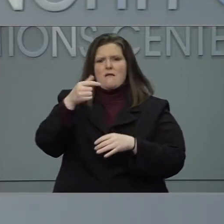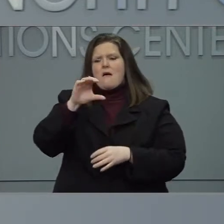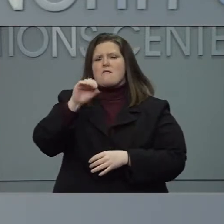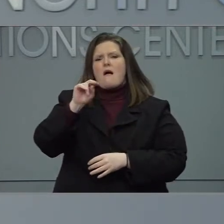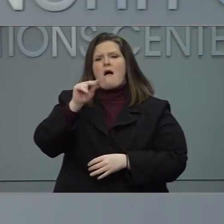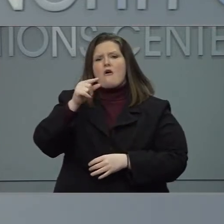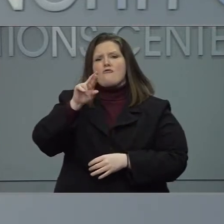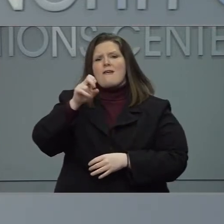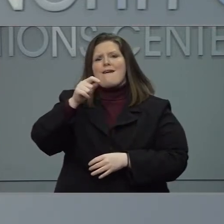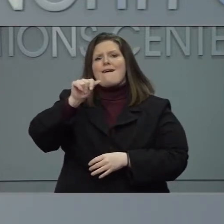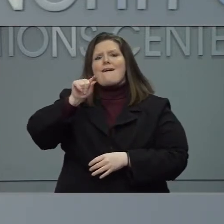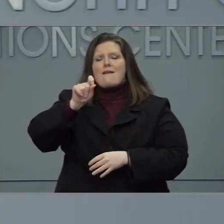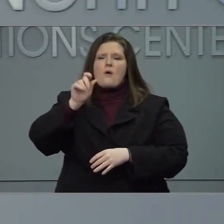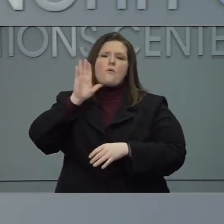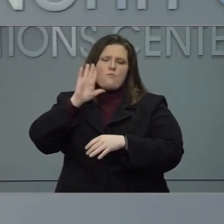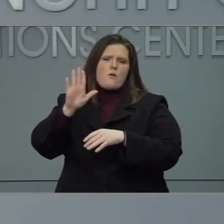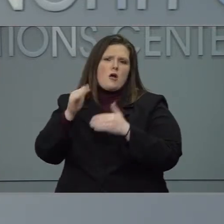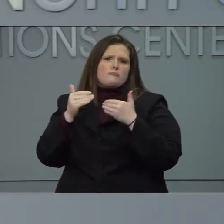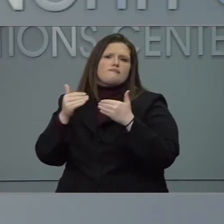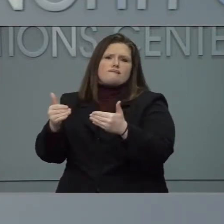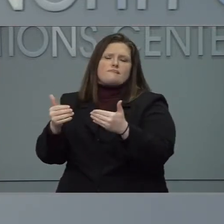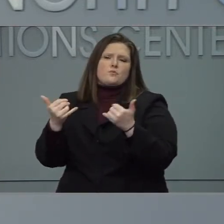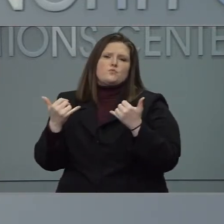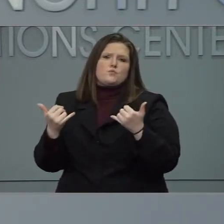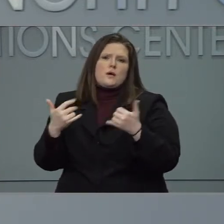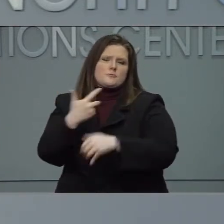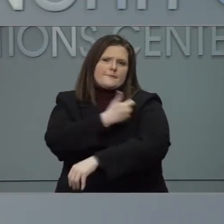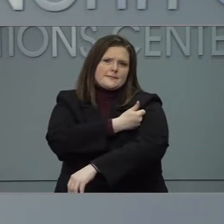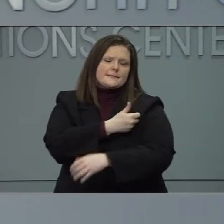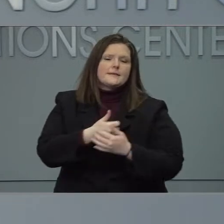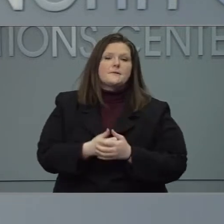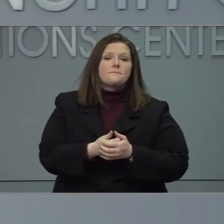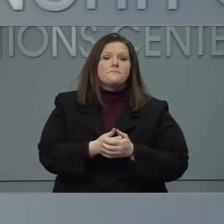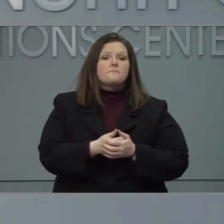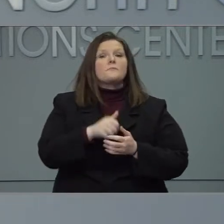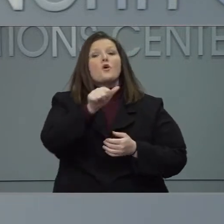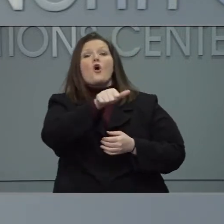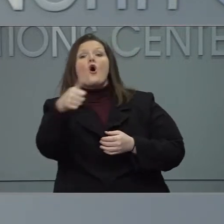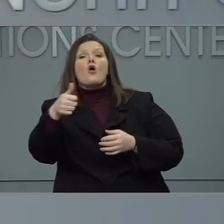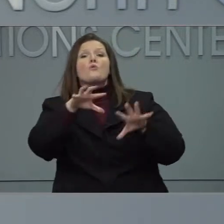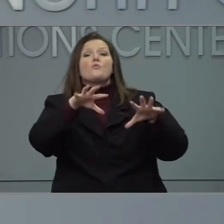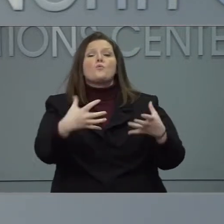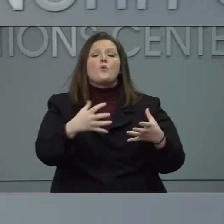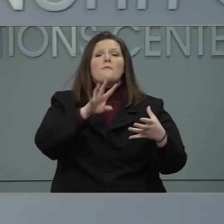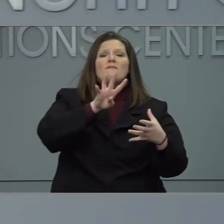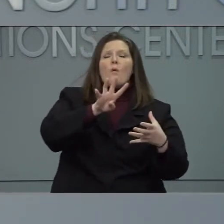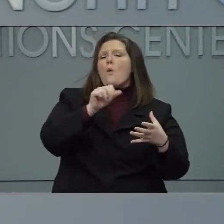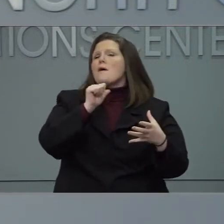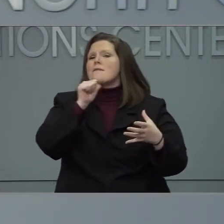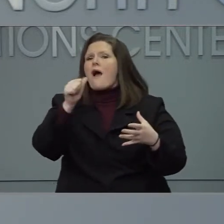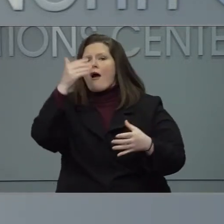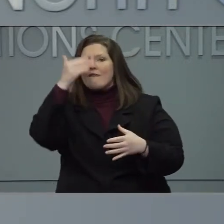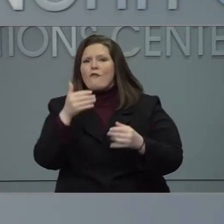will be eligible starting April the 7th. And I know people were excited to hear the President's challenge